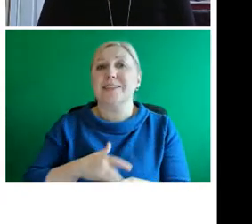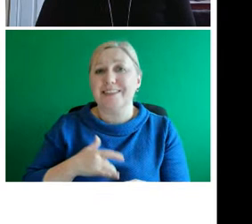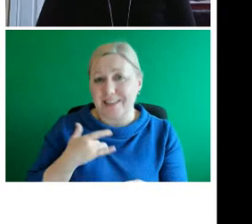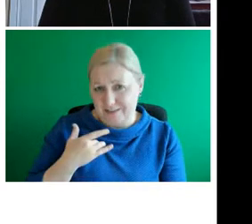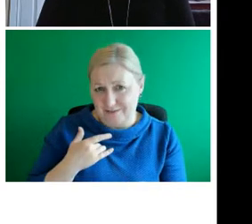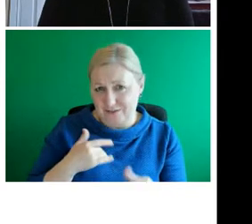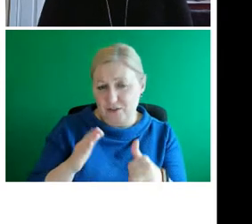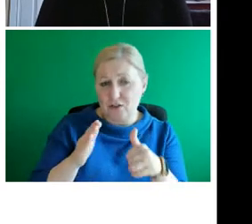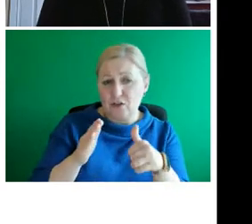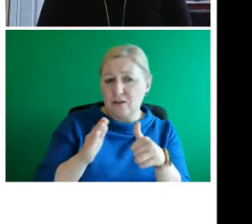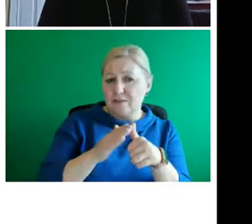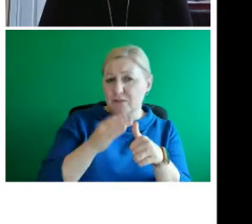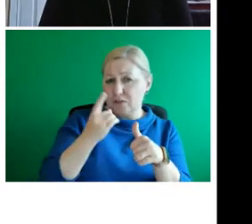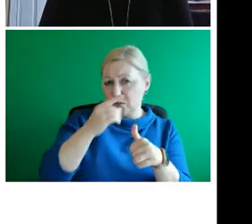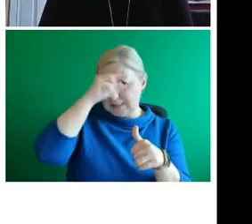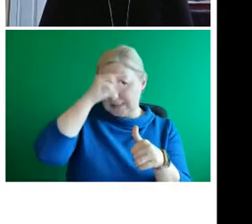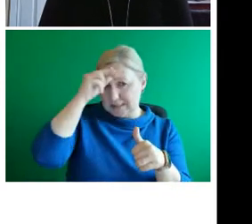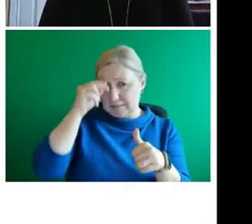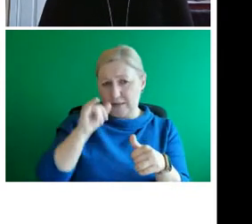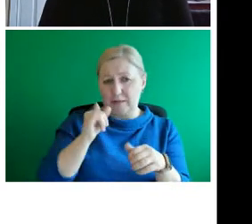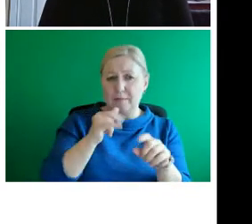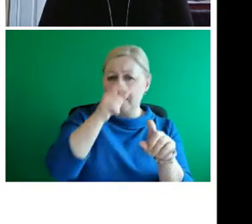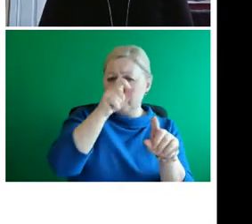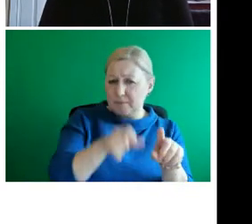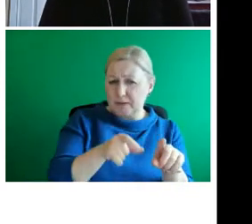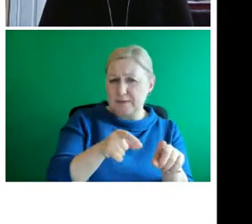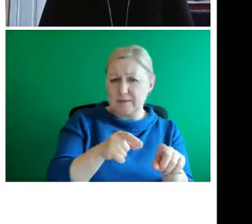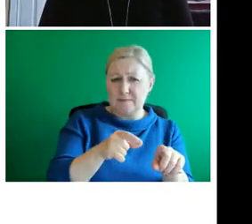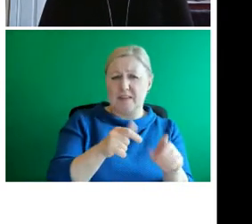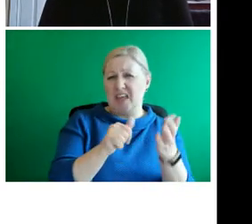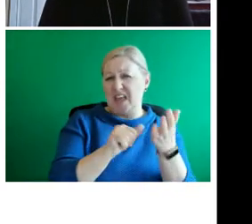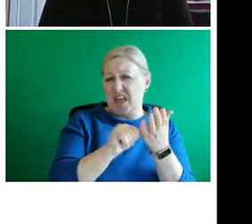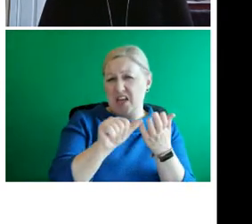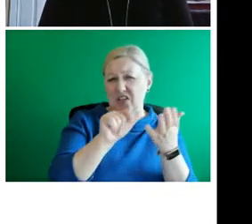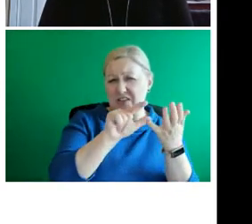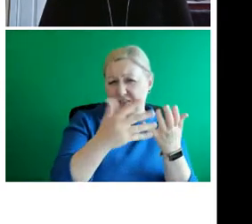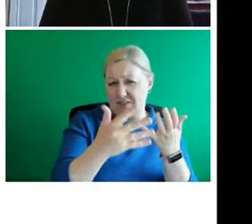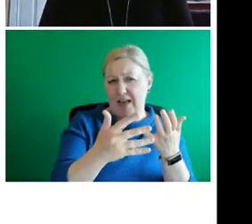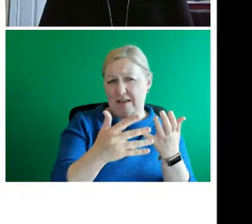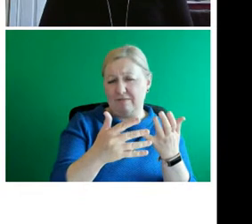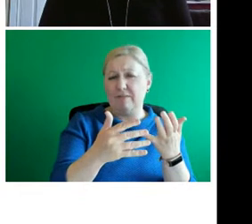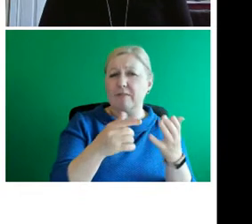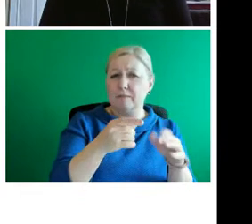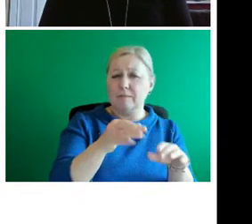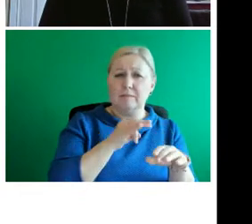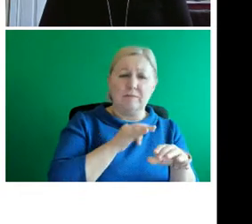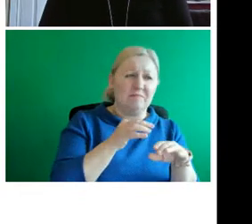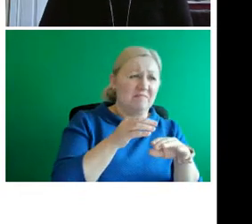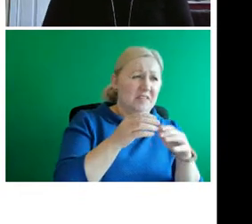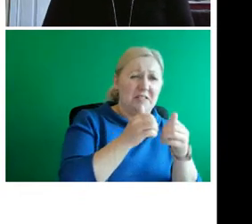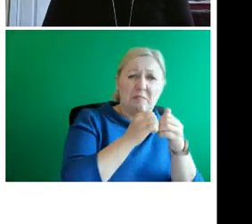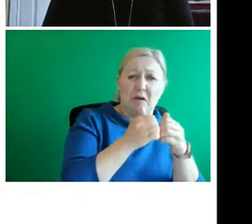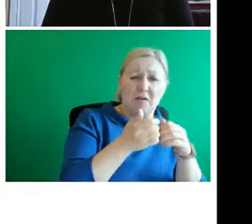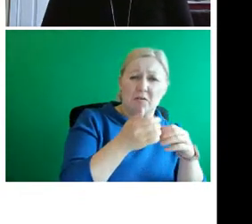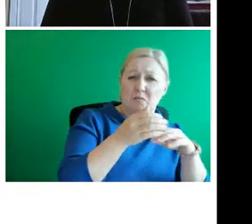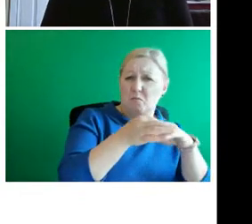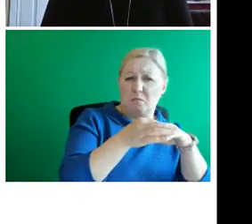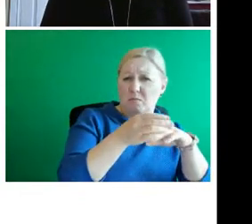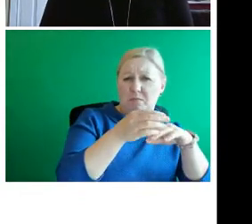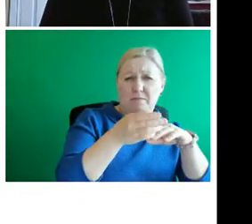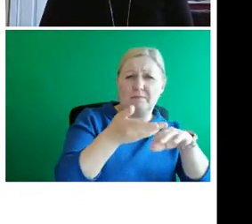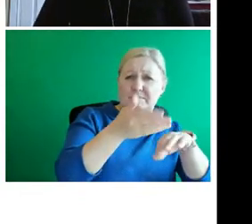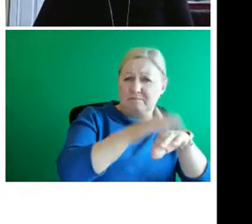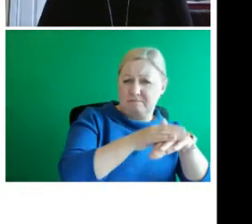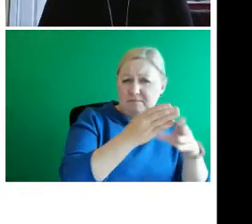here is a 75-year-old widowed gentleman who was referred to us with personality changes and reversal of a sleep-wake cycle, which was causing huge